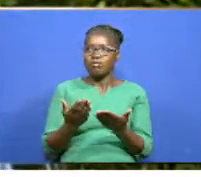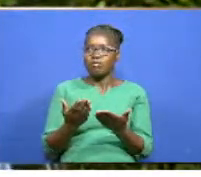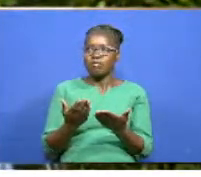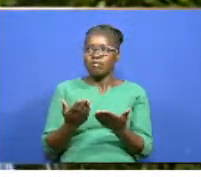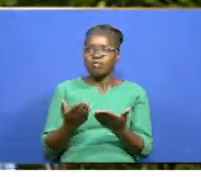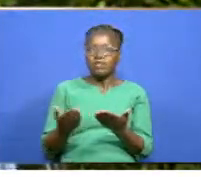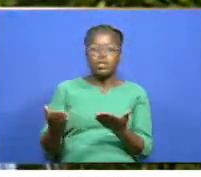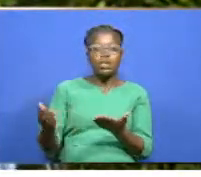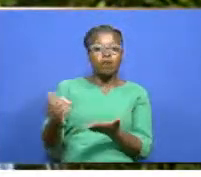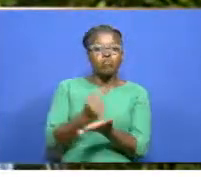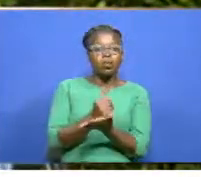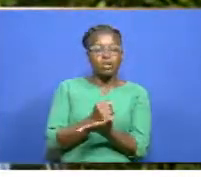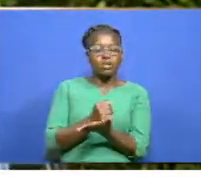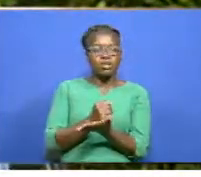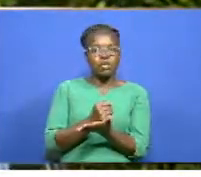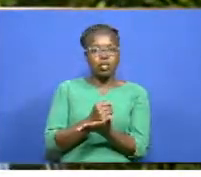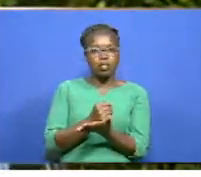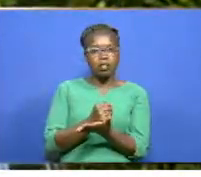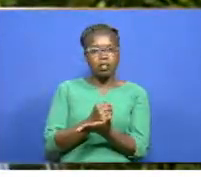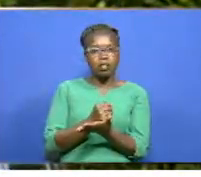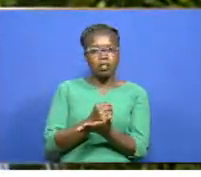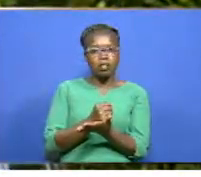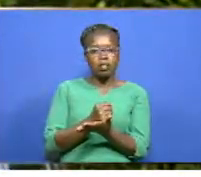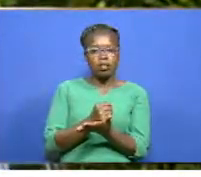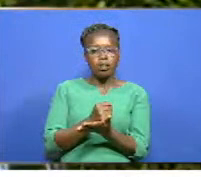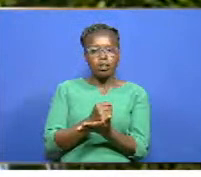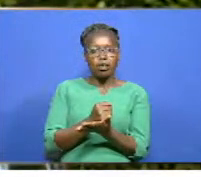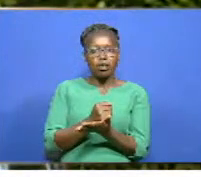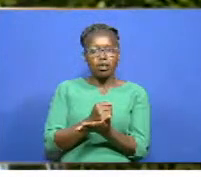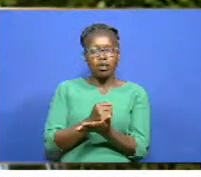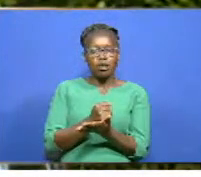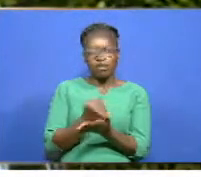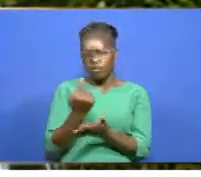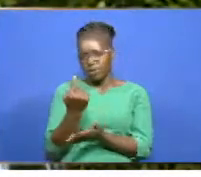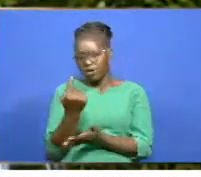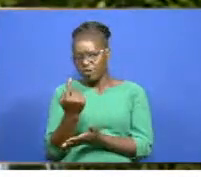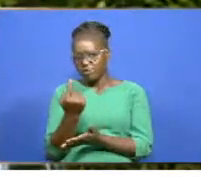recruited. And we highlighted one or two.